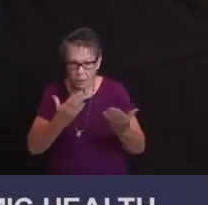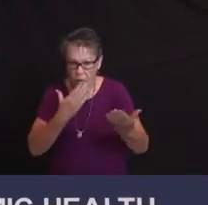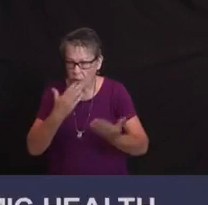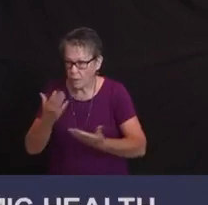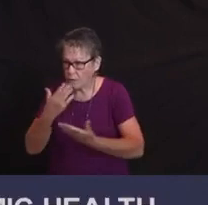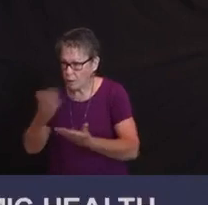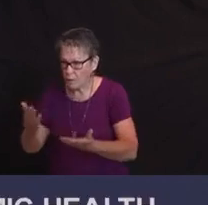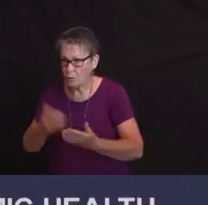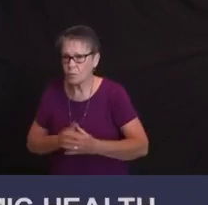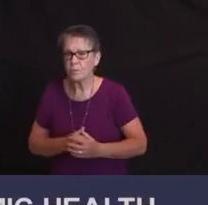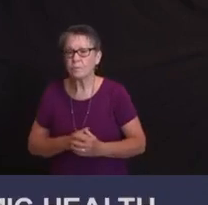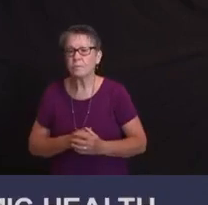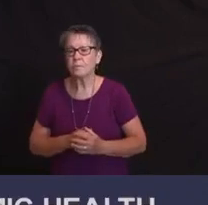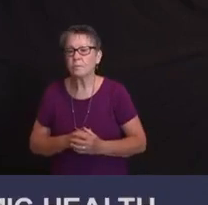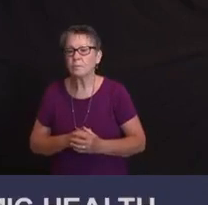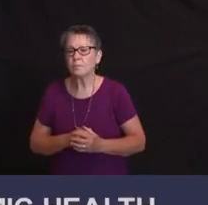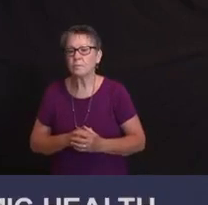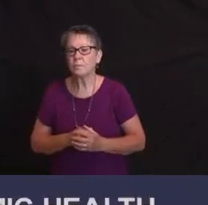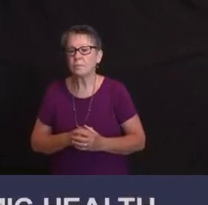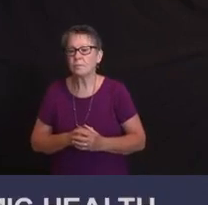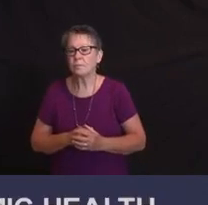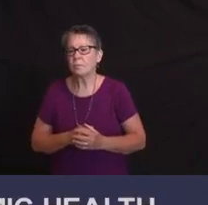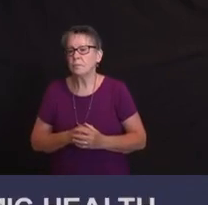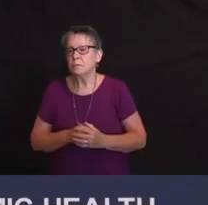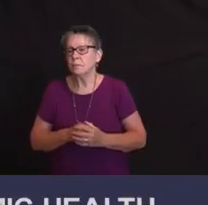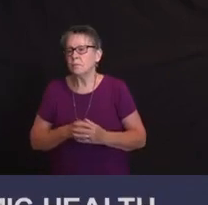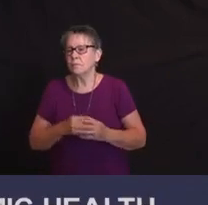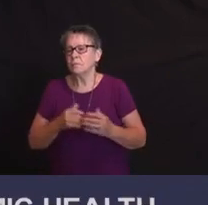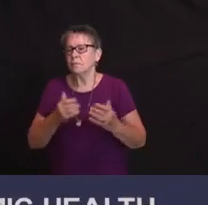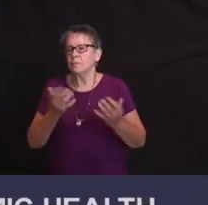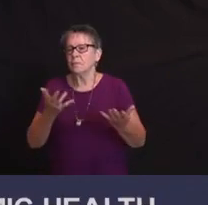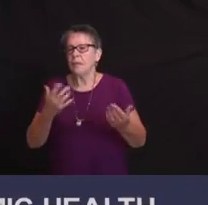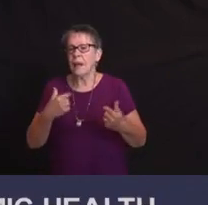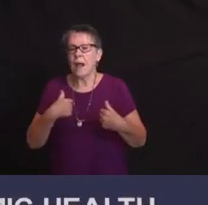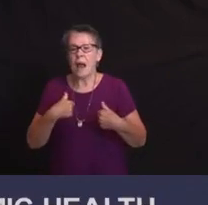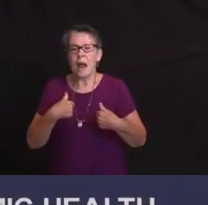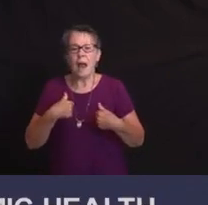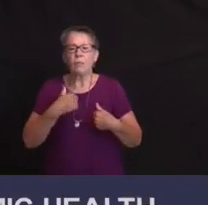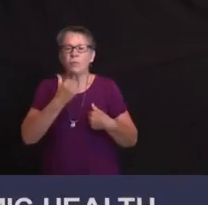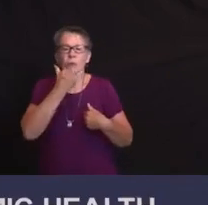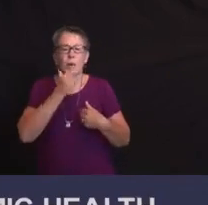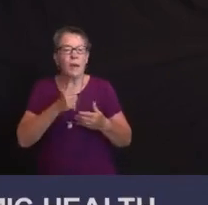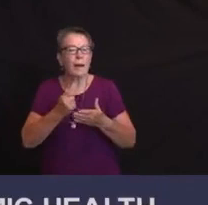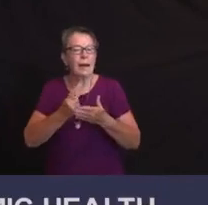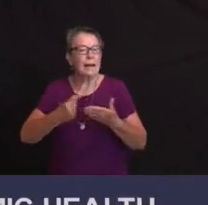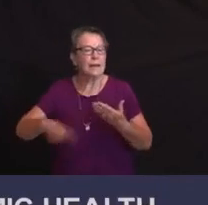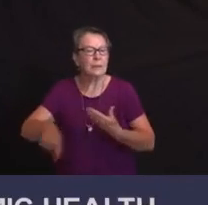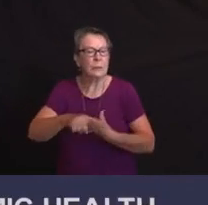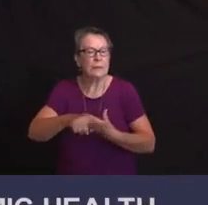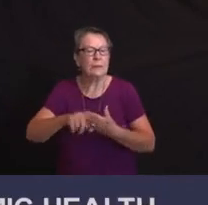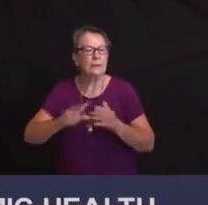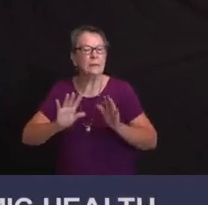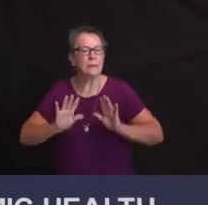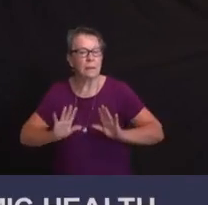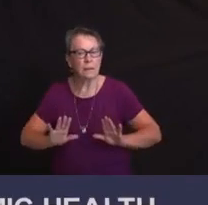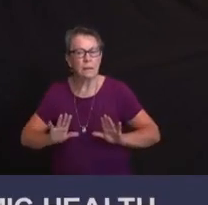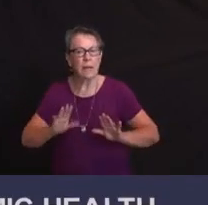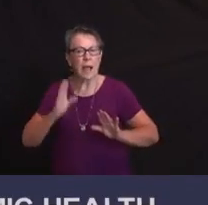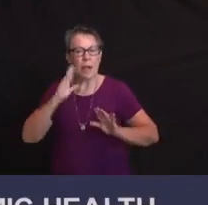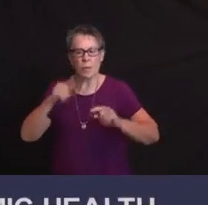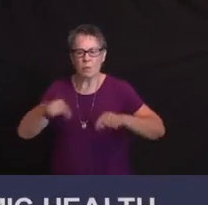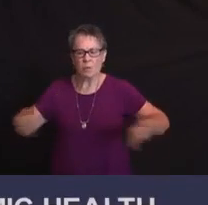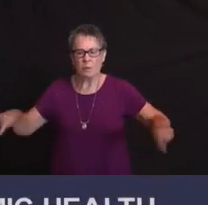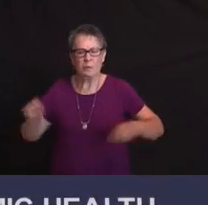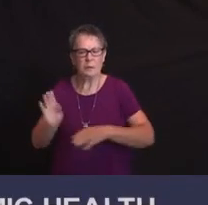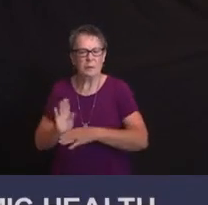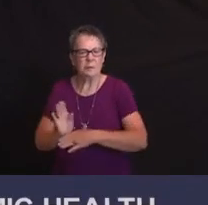Again, I misspoke on the virtual. I know Sheila and Judy and probably Pat will be out there doing things over the next 8